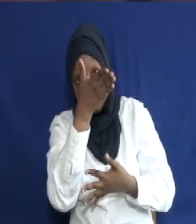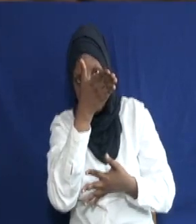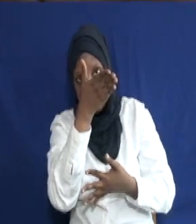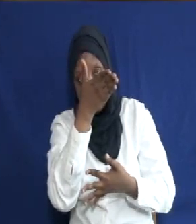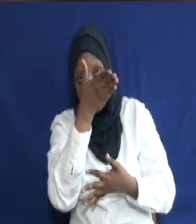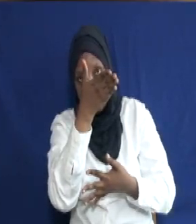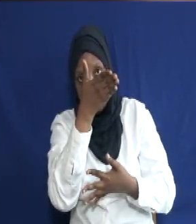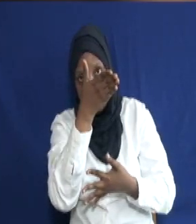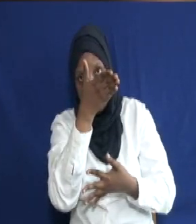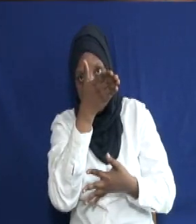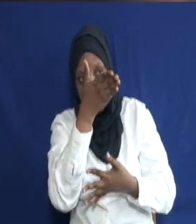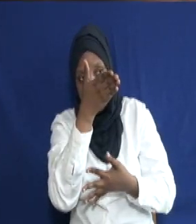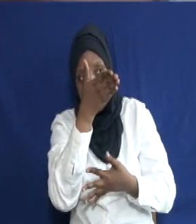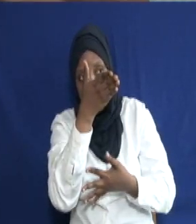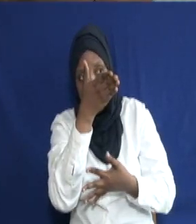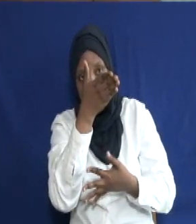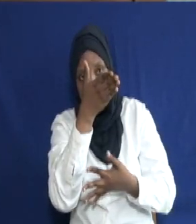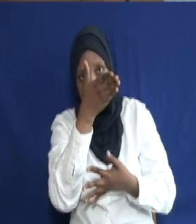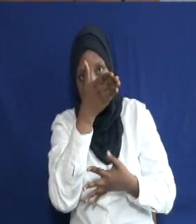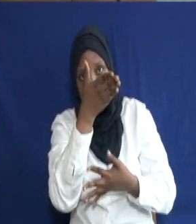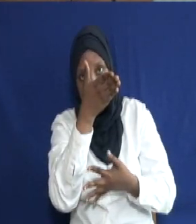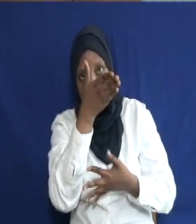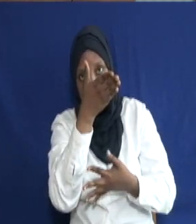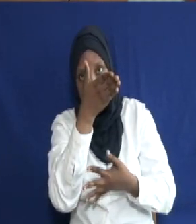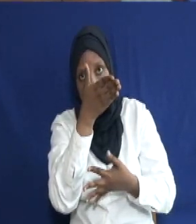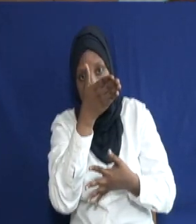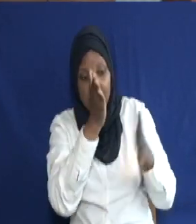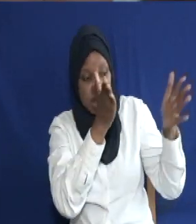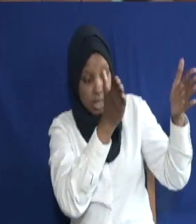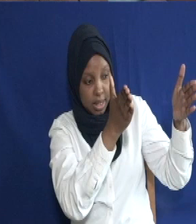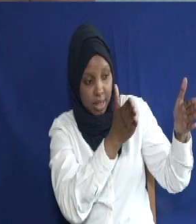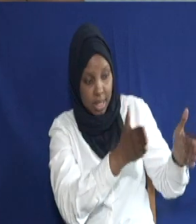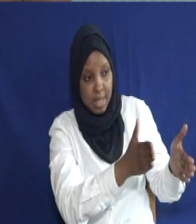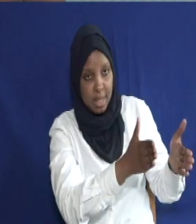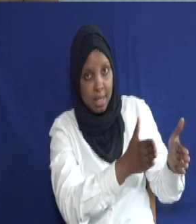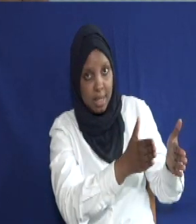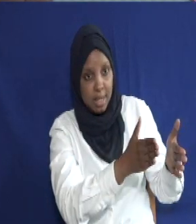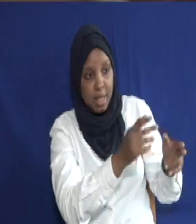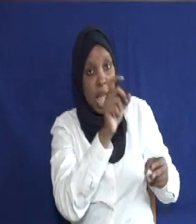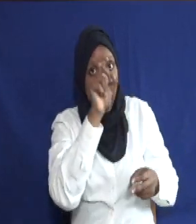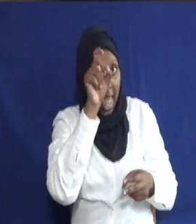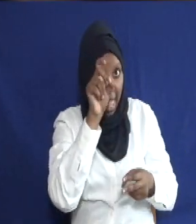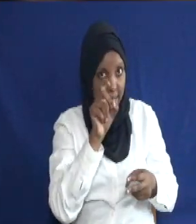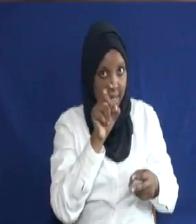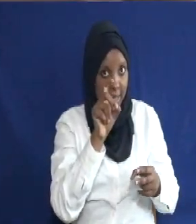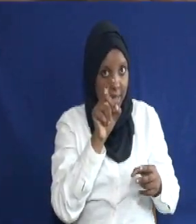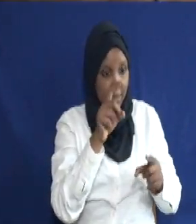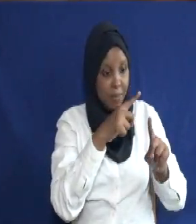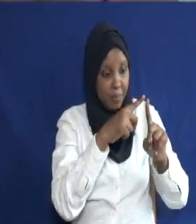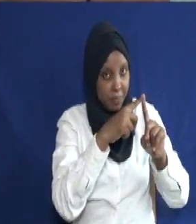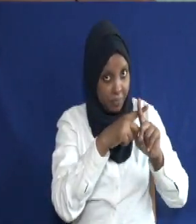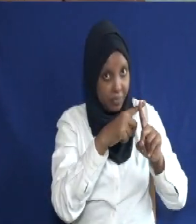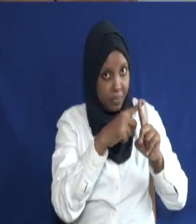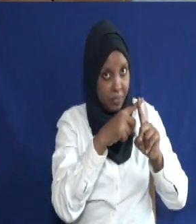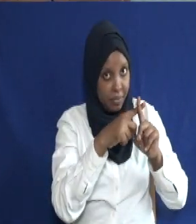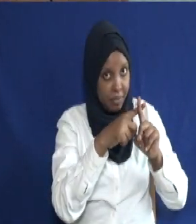another side, right hand side, is also 2. So it's well and good our exponents are